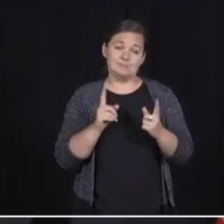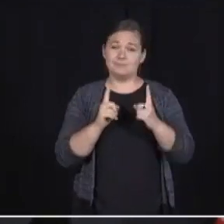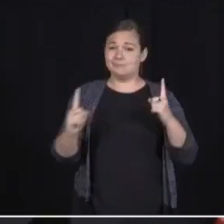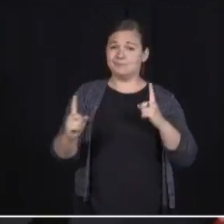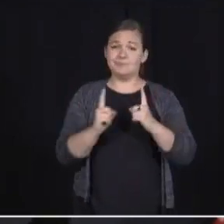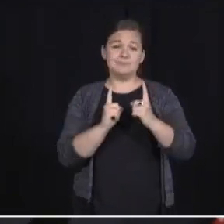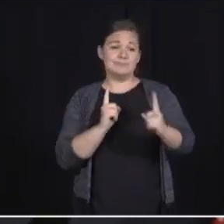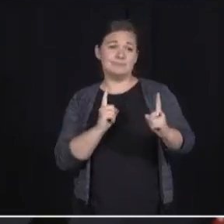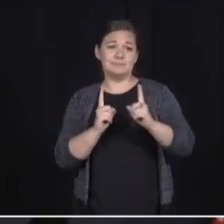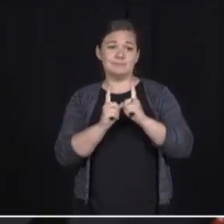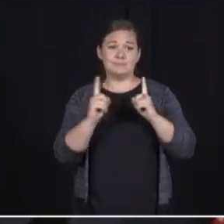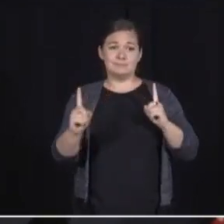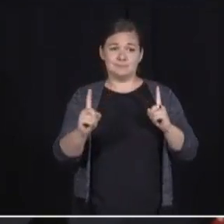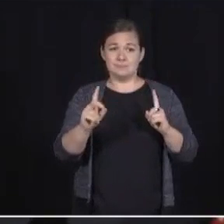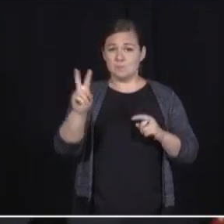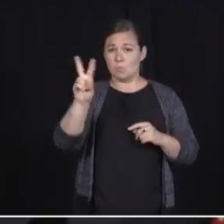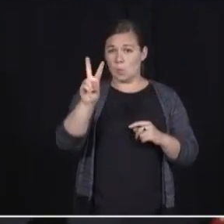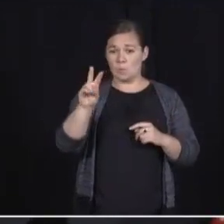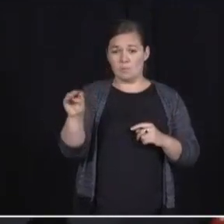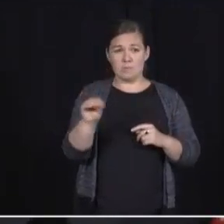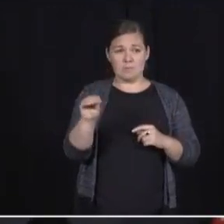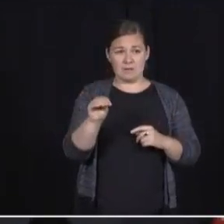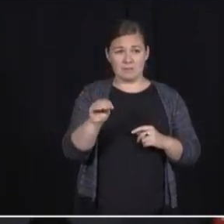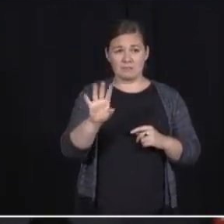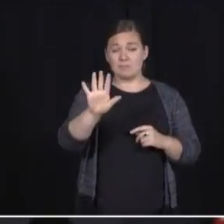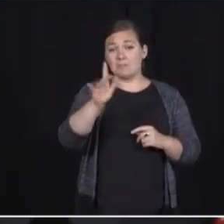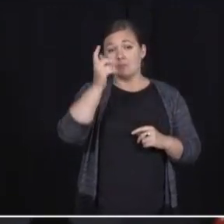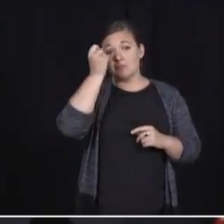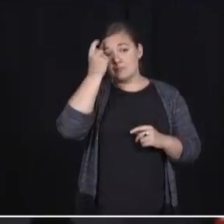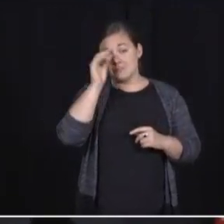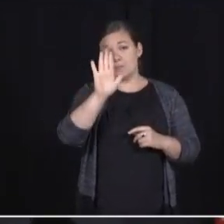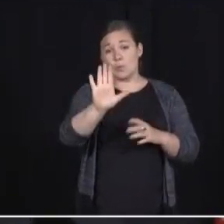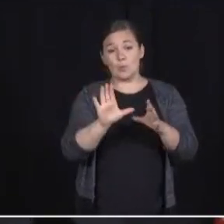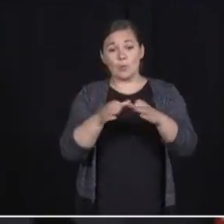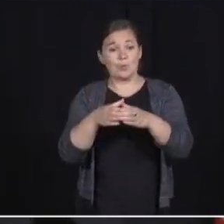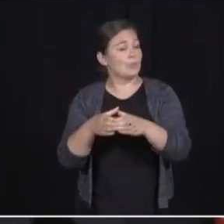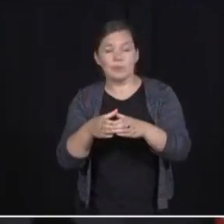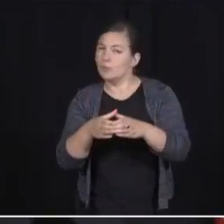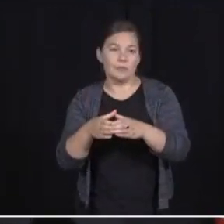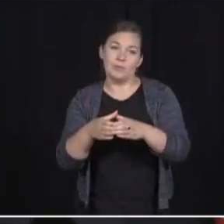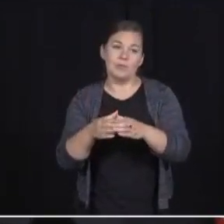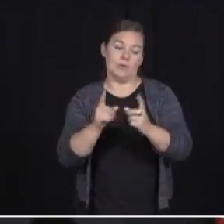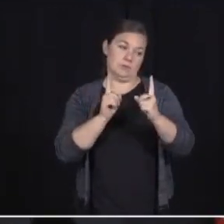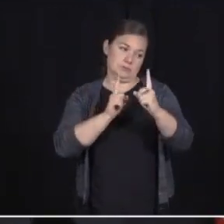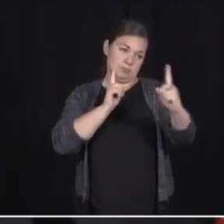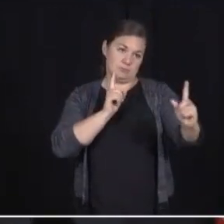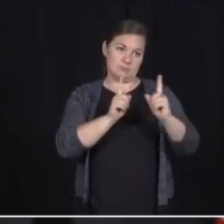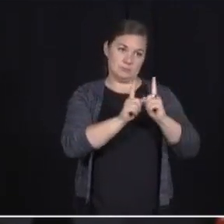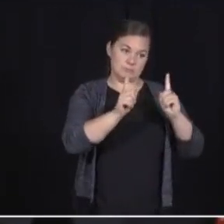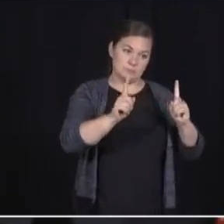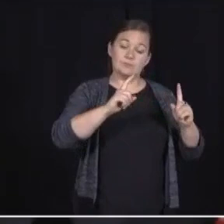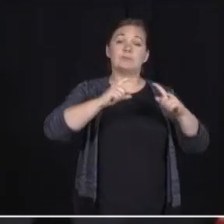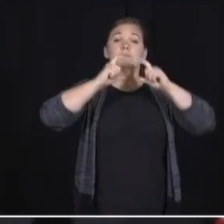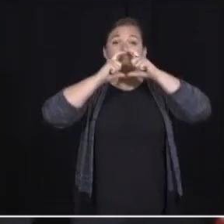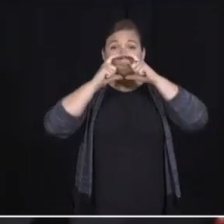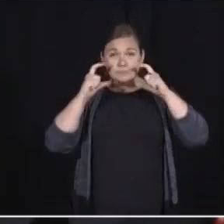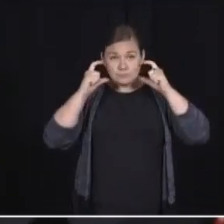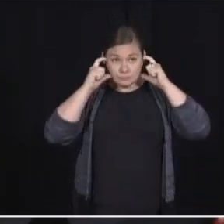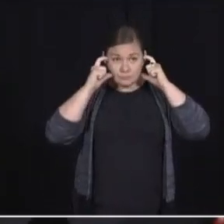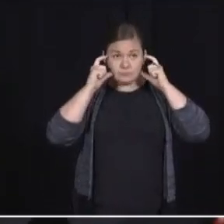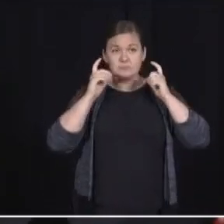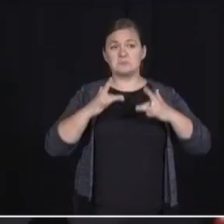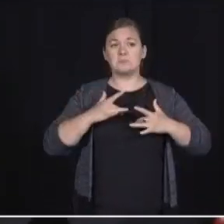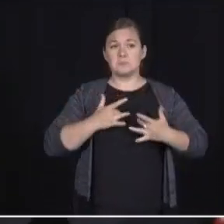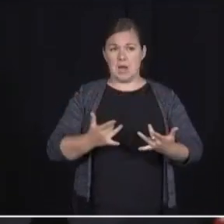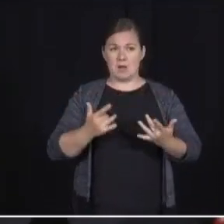meters between people, unless you're in the social bubble, and otherwise to wear a mask. And that is generally what's being recommended and